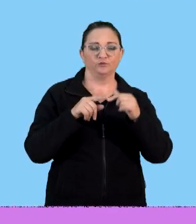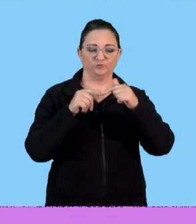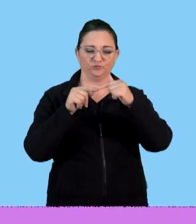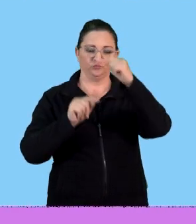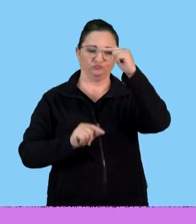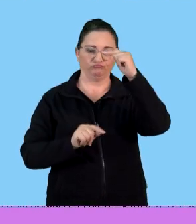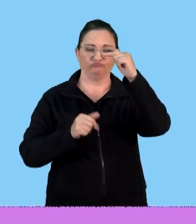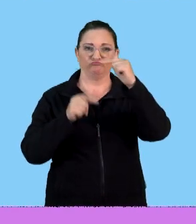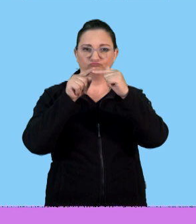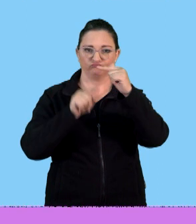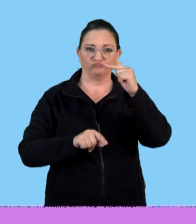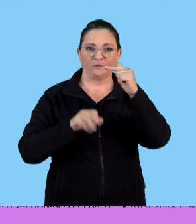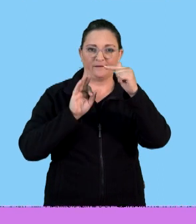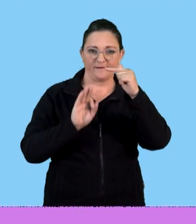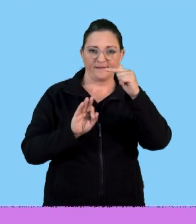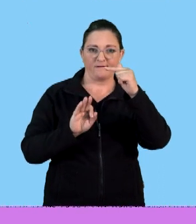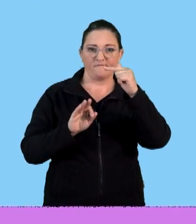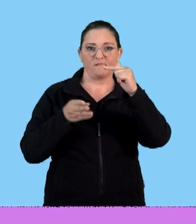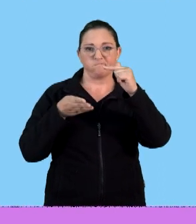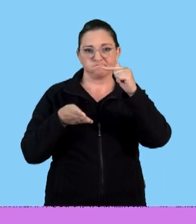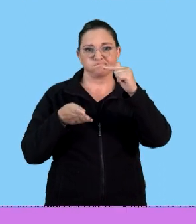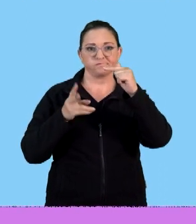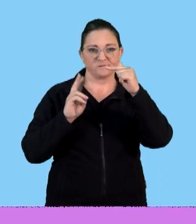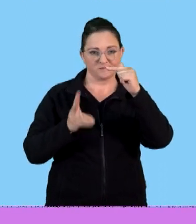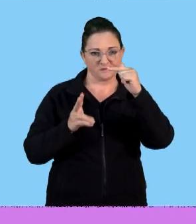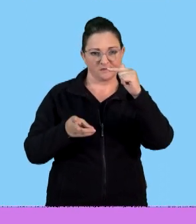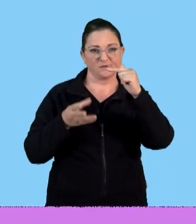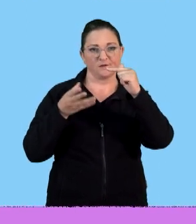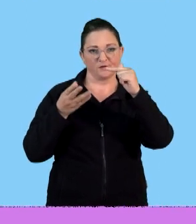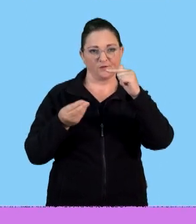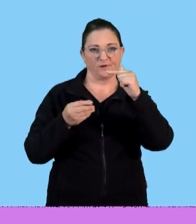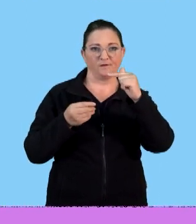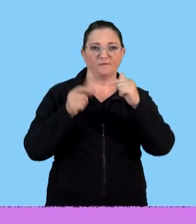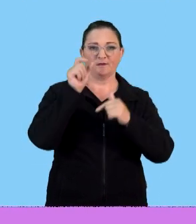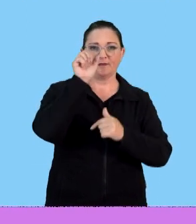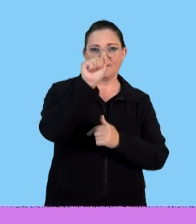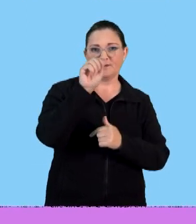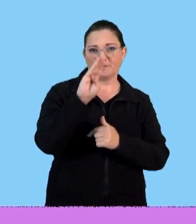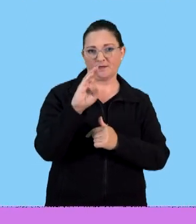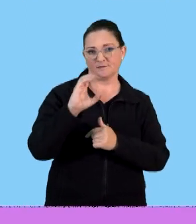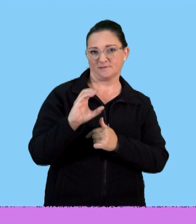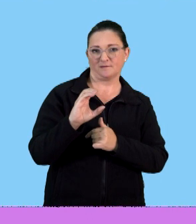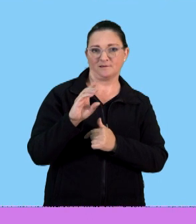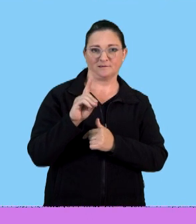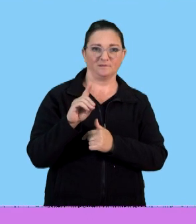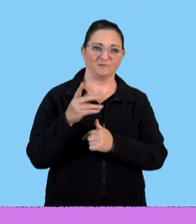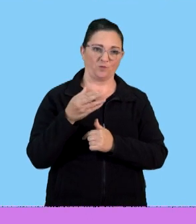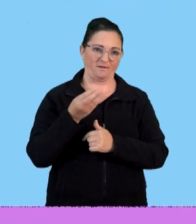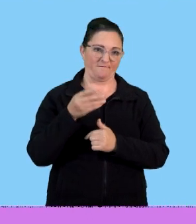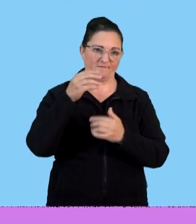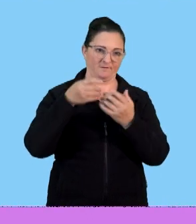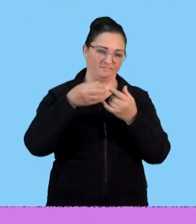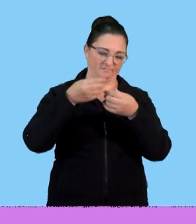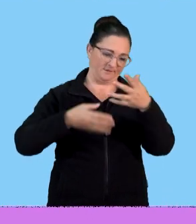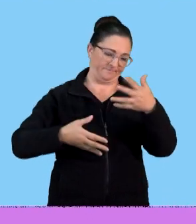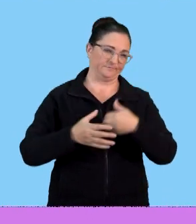the total length of the door is labeled as F, and then again, we have different labeling here, A, B, C,